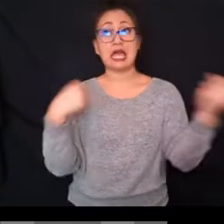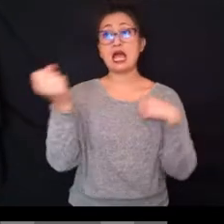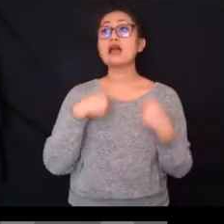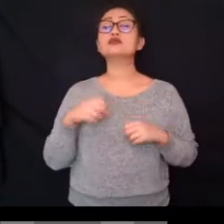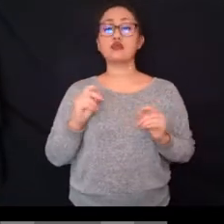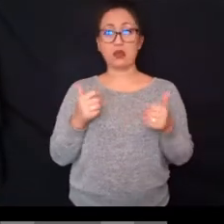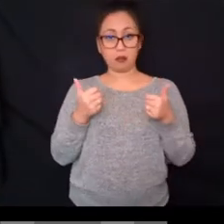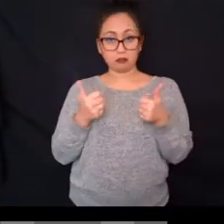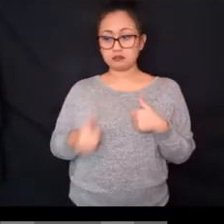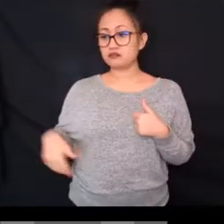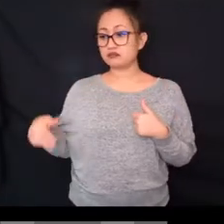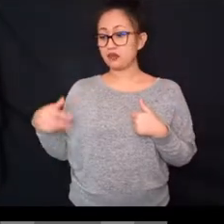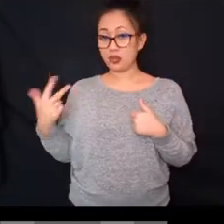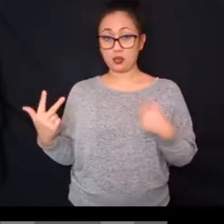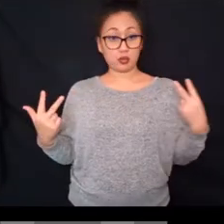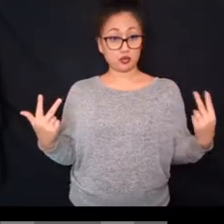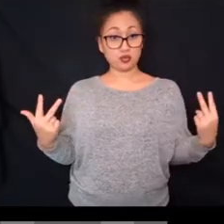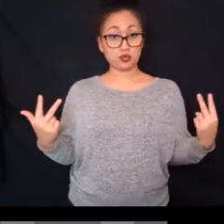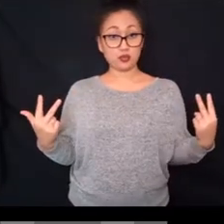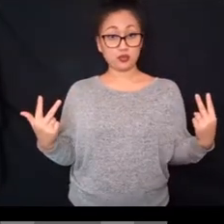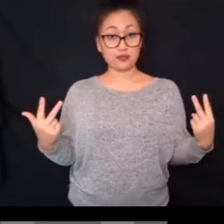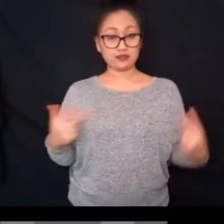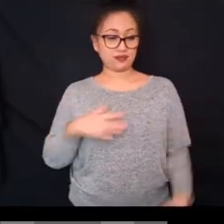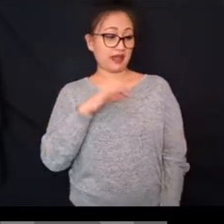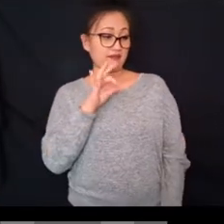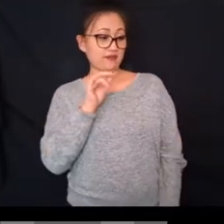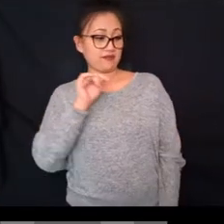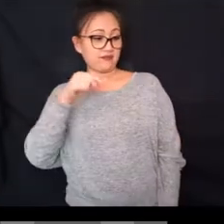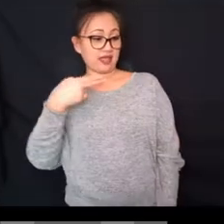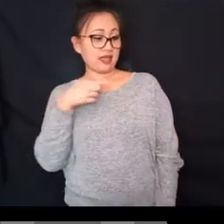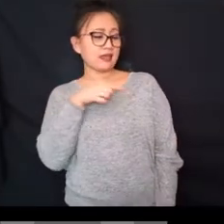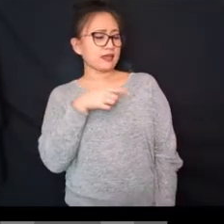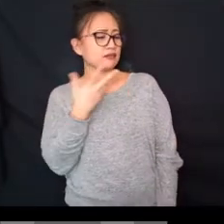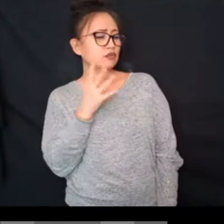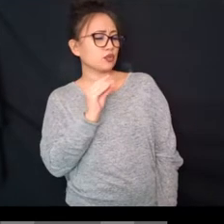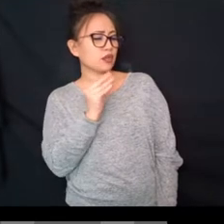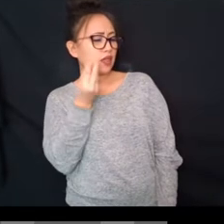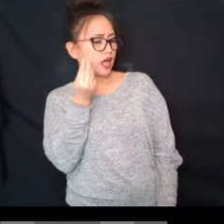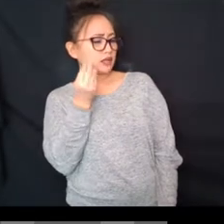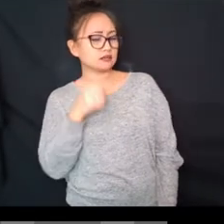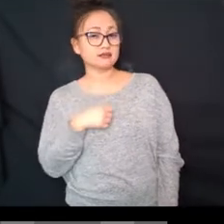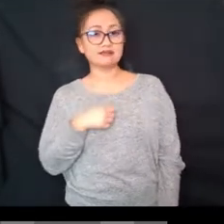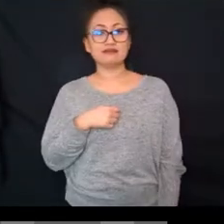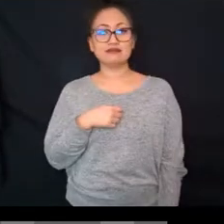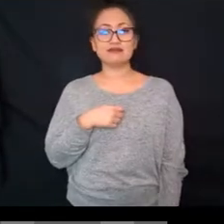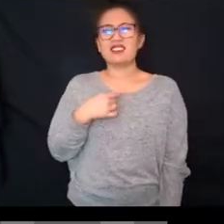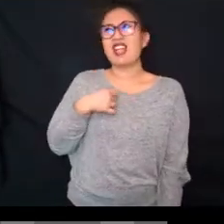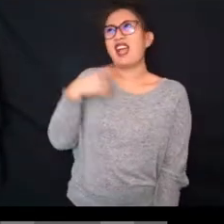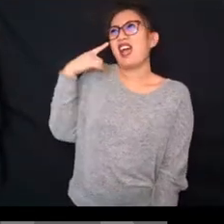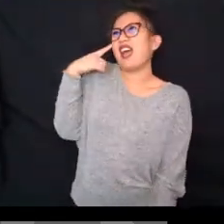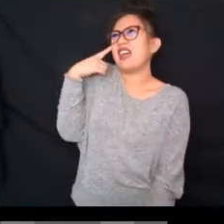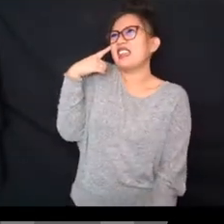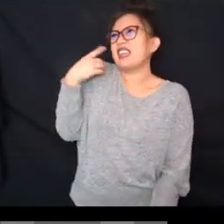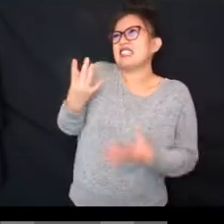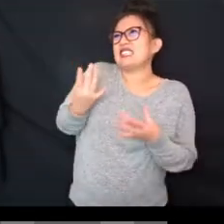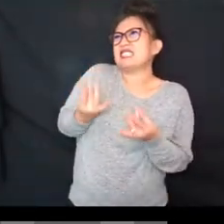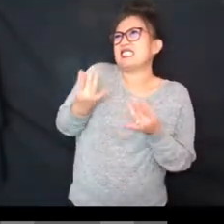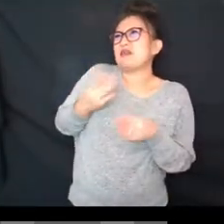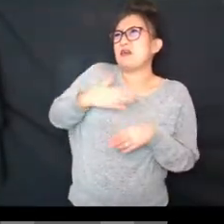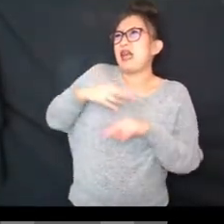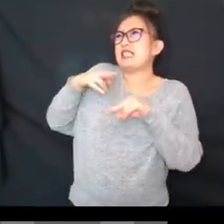2. All right, Miss Faith. What'd you think? I think it's too sticky. Oh, your seat